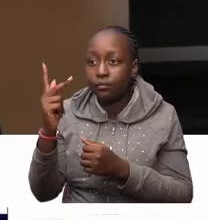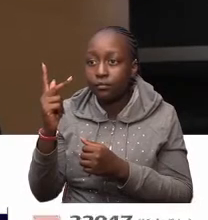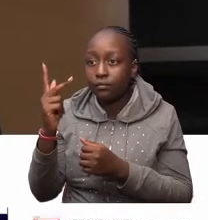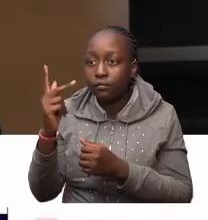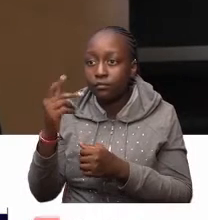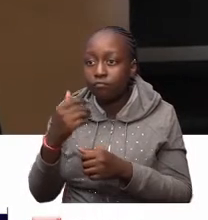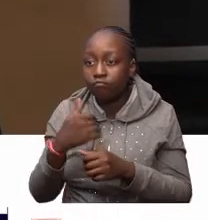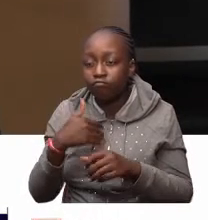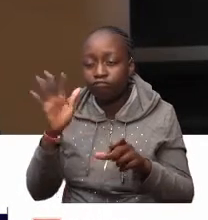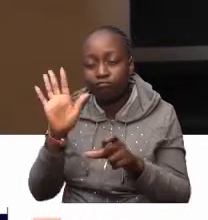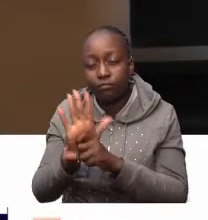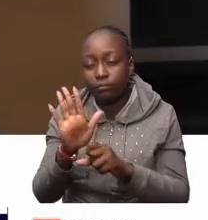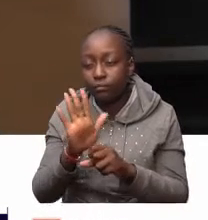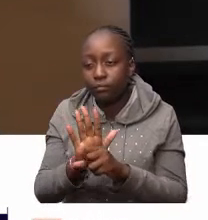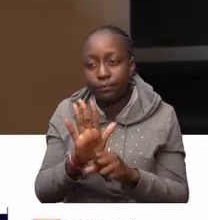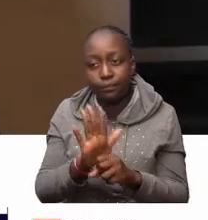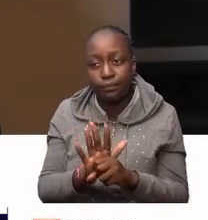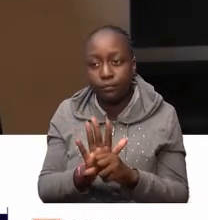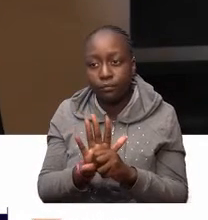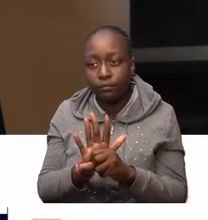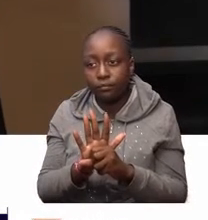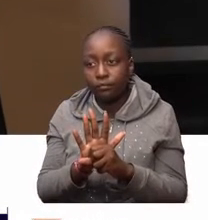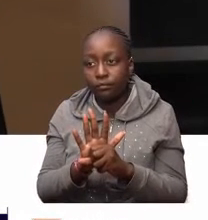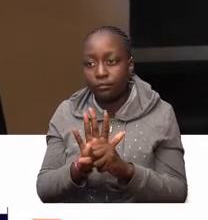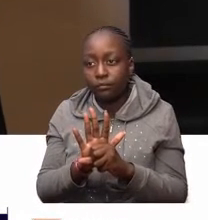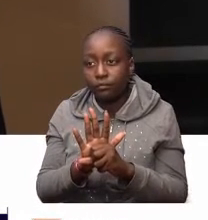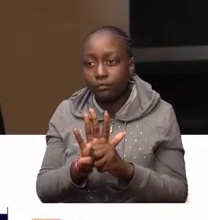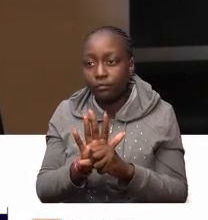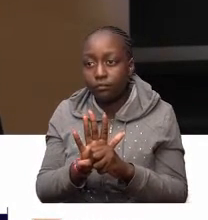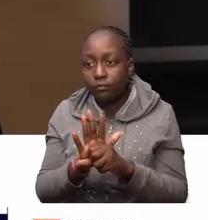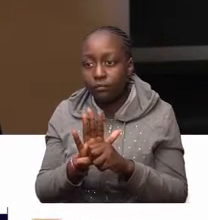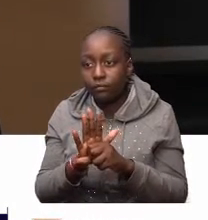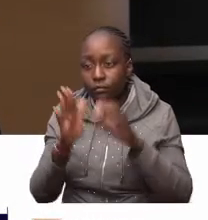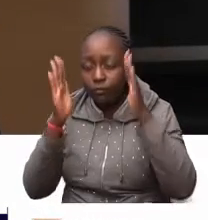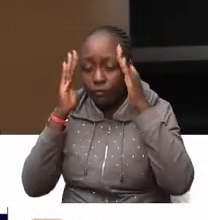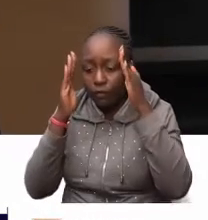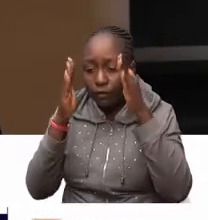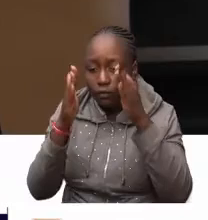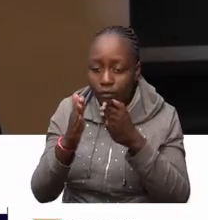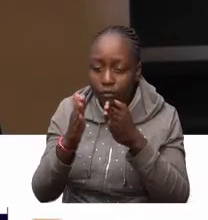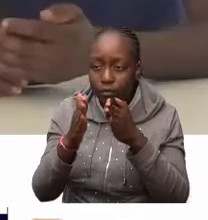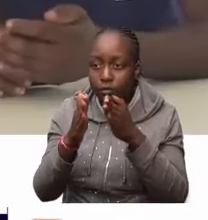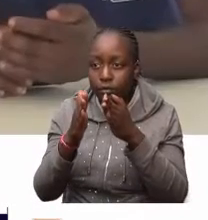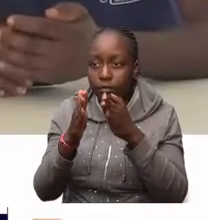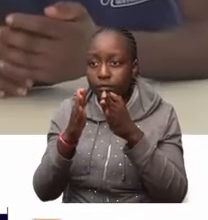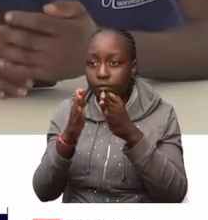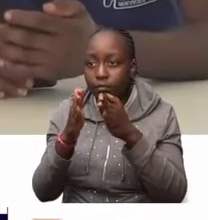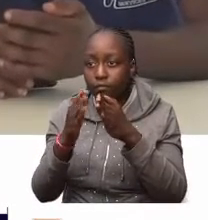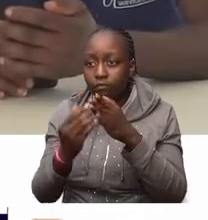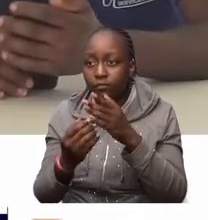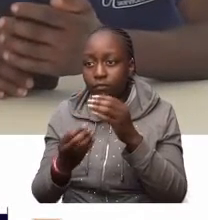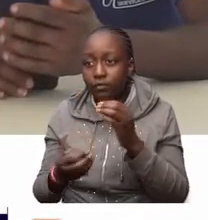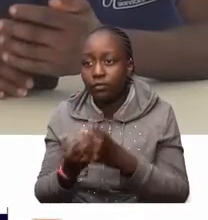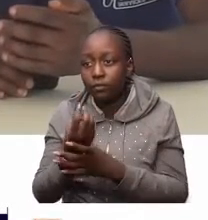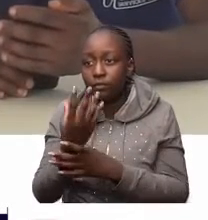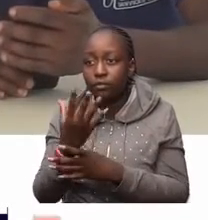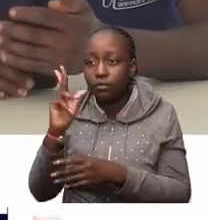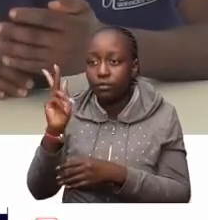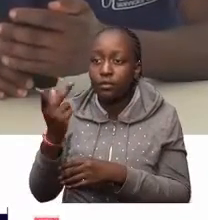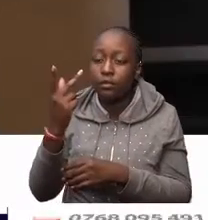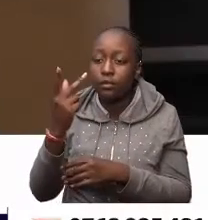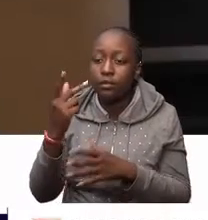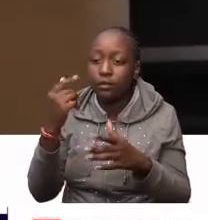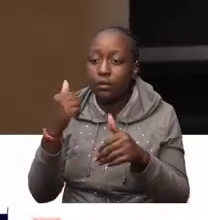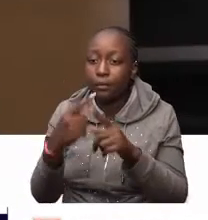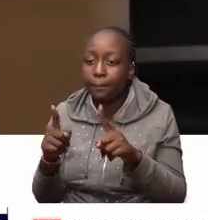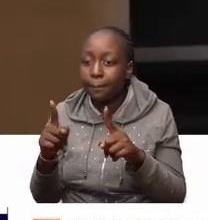lot of visioning for infrastructure in Kenya, but that may not